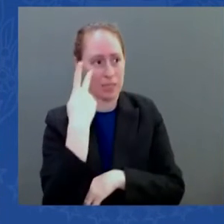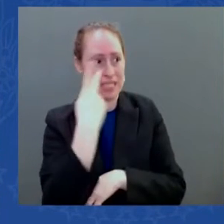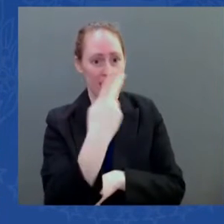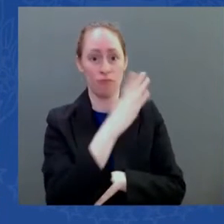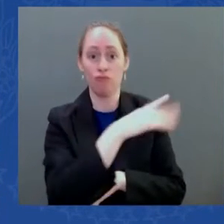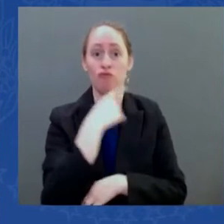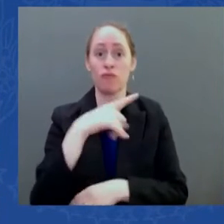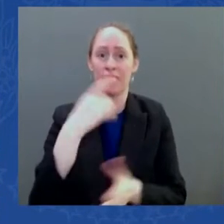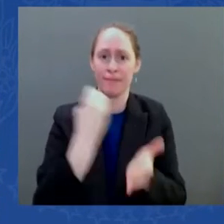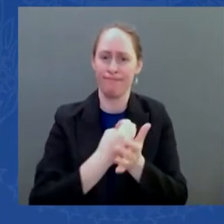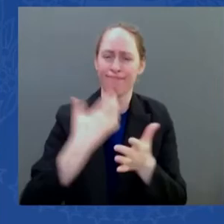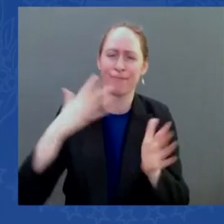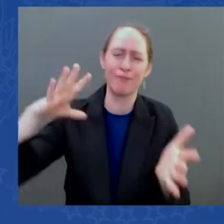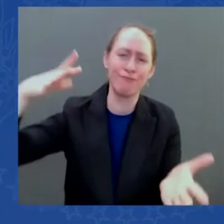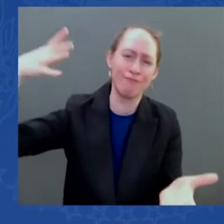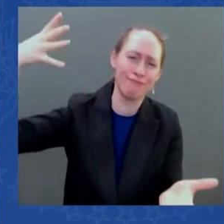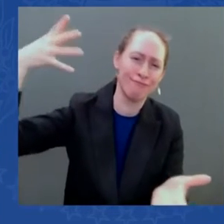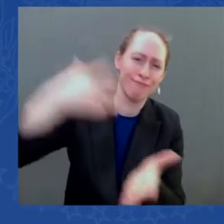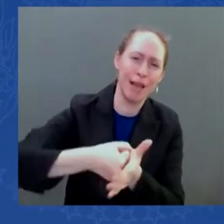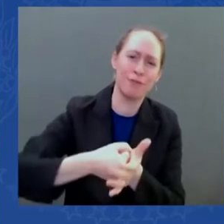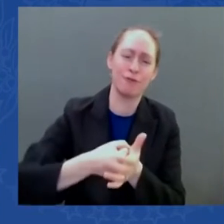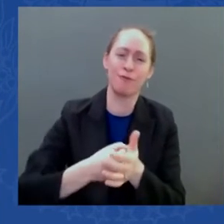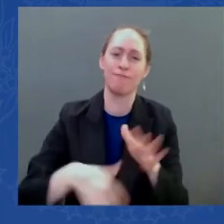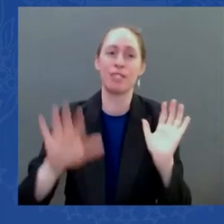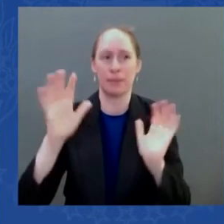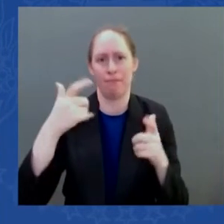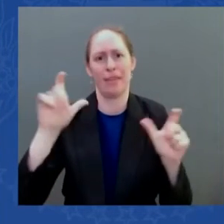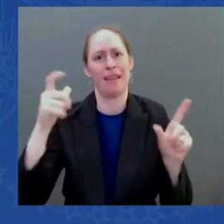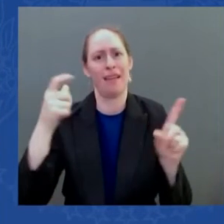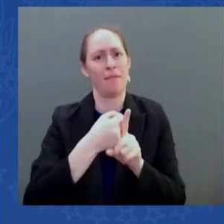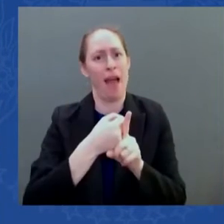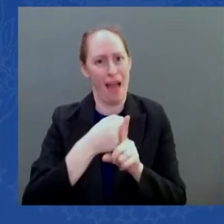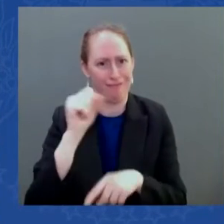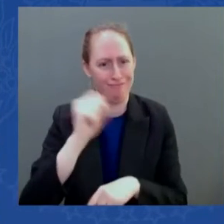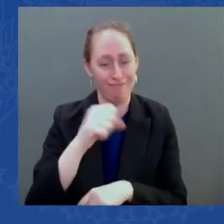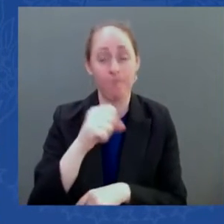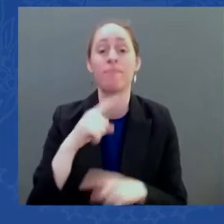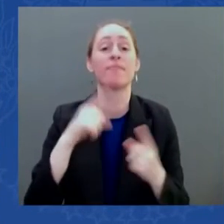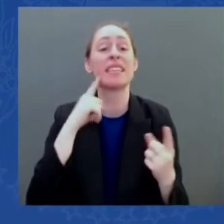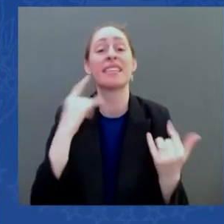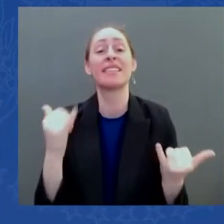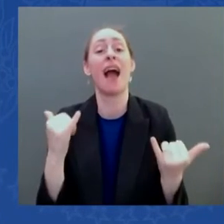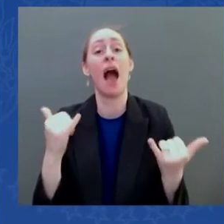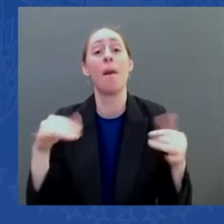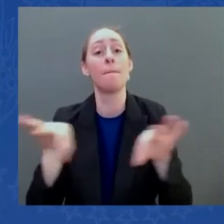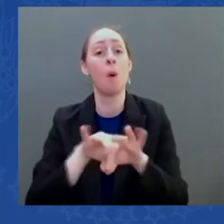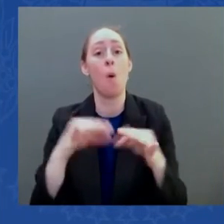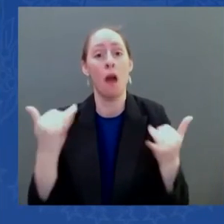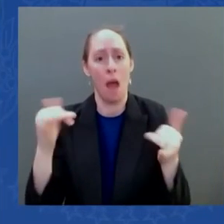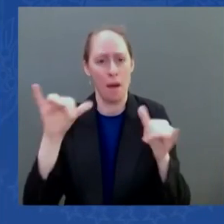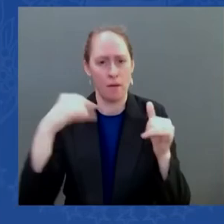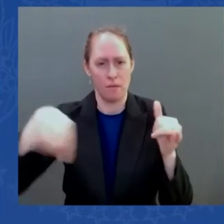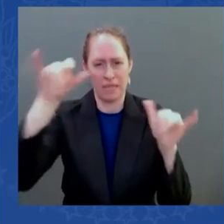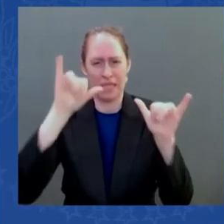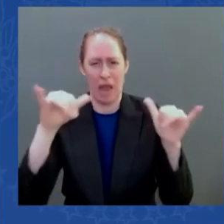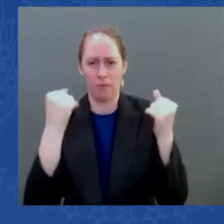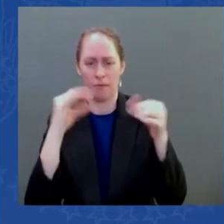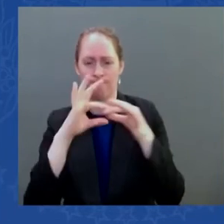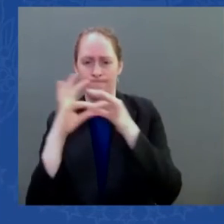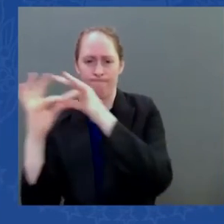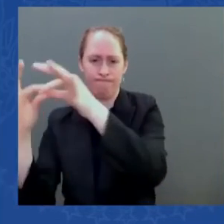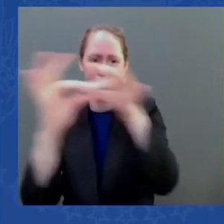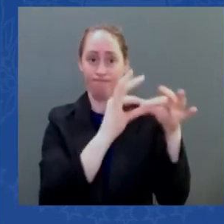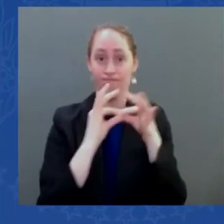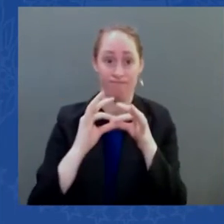most important thing right now is maintain the unity. So far, so good. Thank you very much. How much money are you going to ask for in the supplemental?